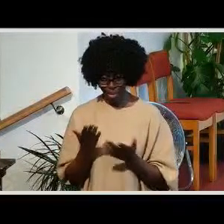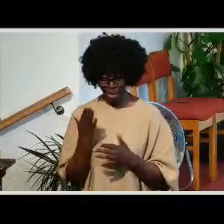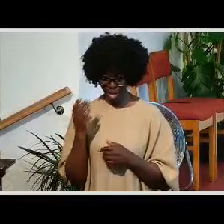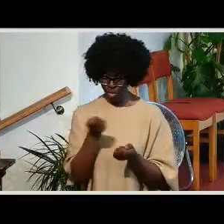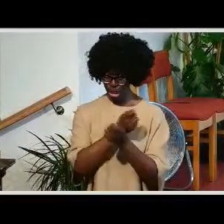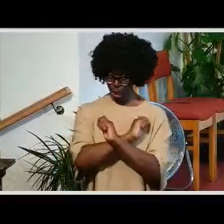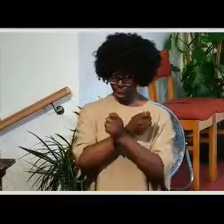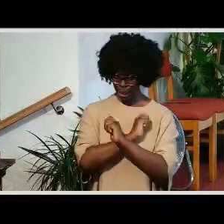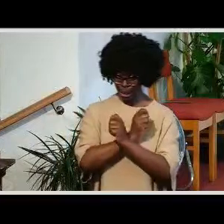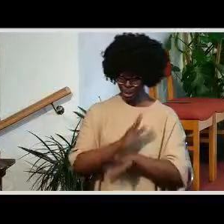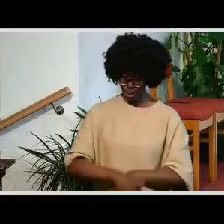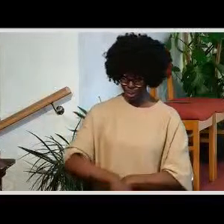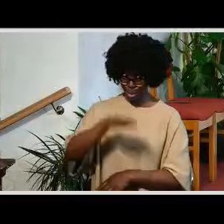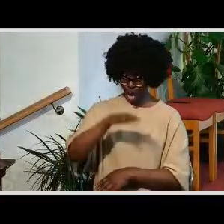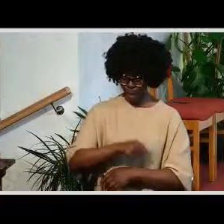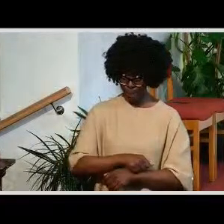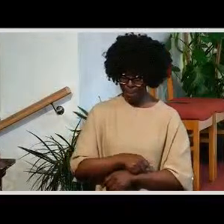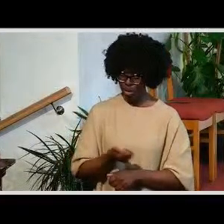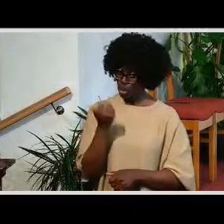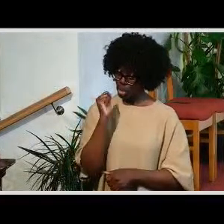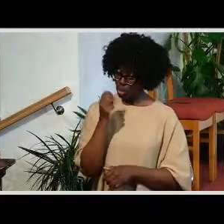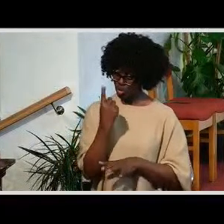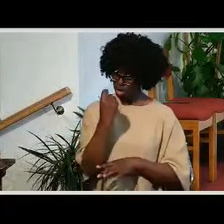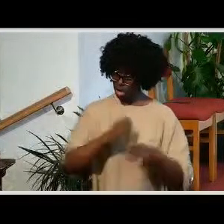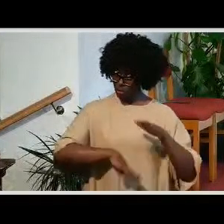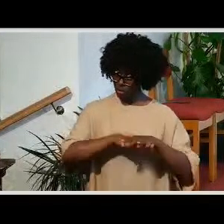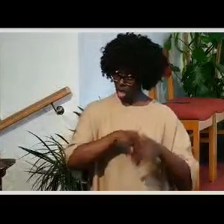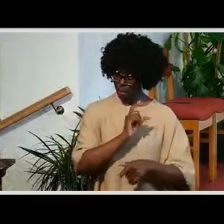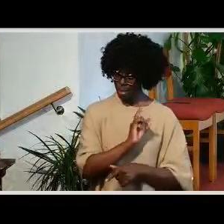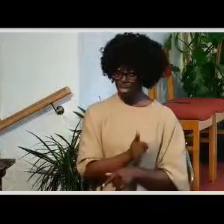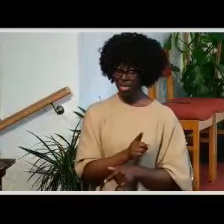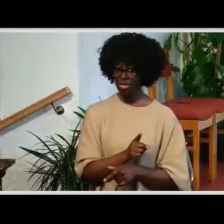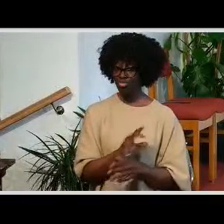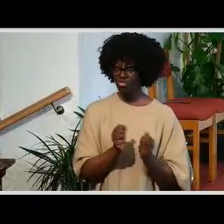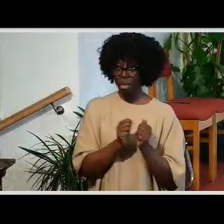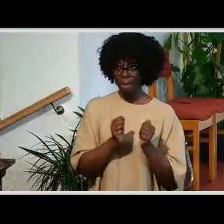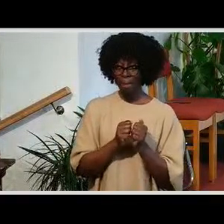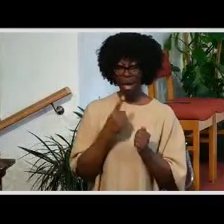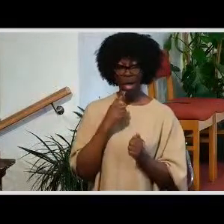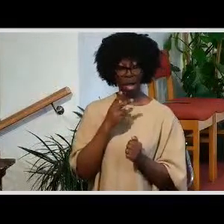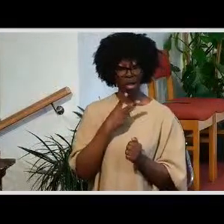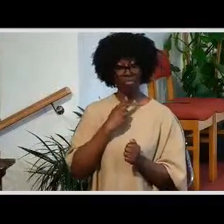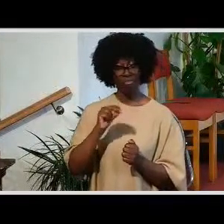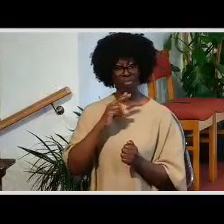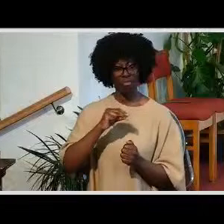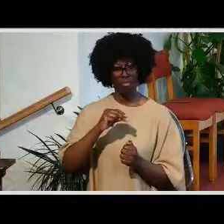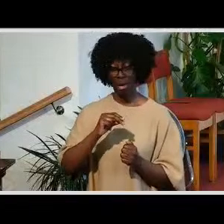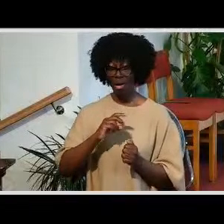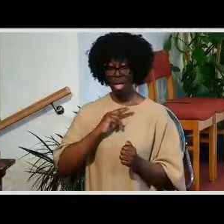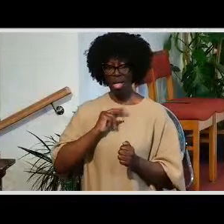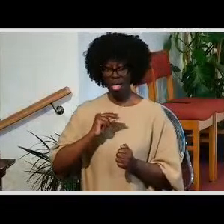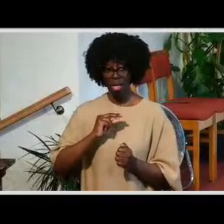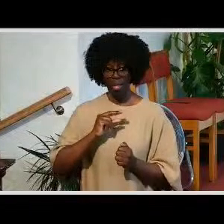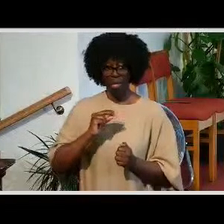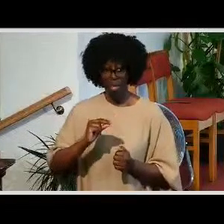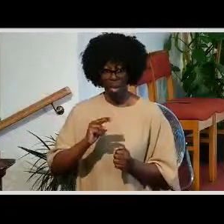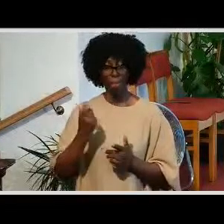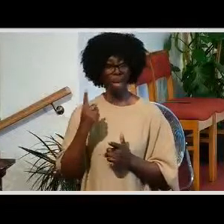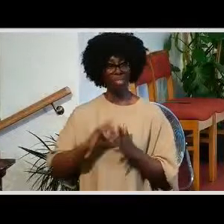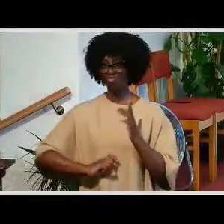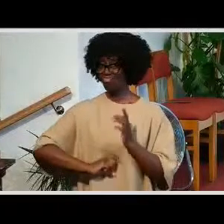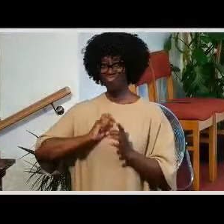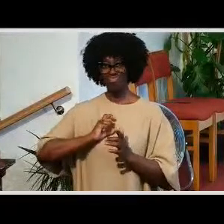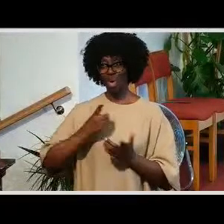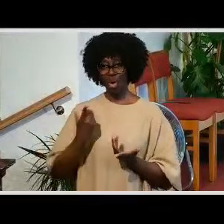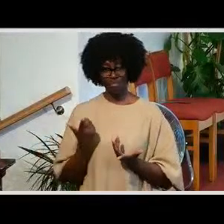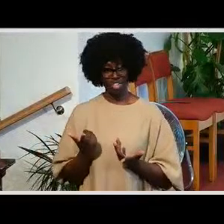he should be very well versed, but he had a stutter and he wasn't very confident in his speech. You can find that in Exodus